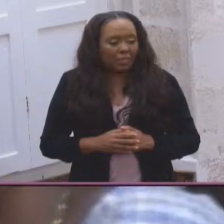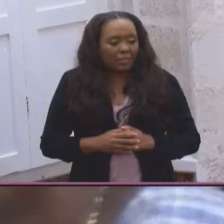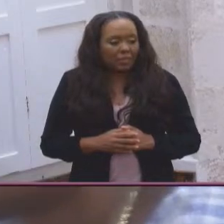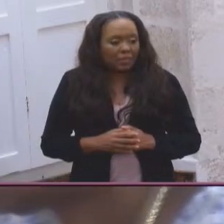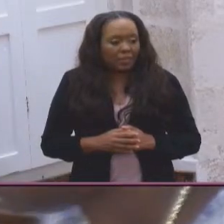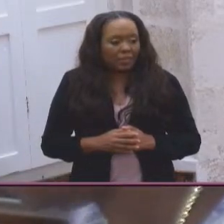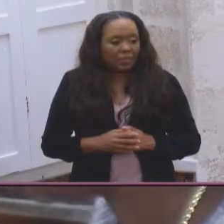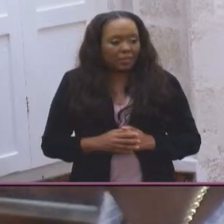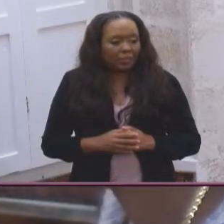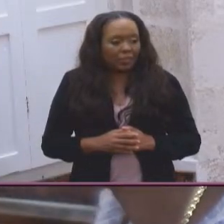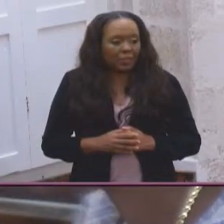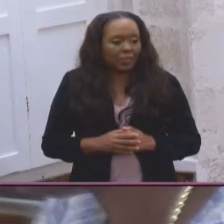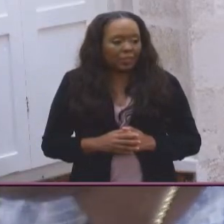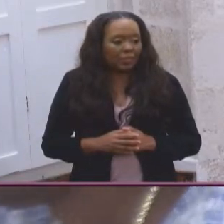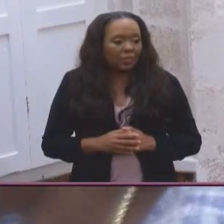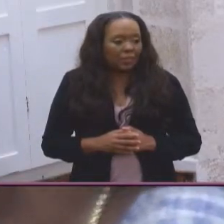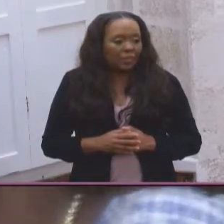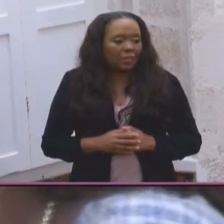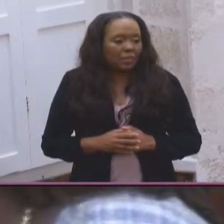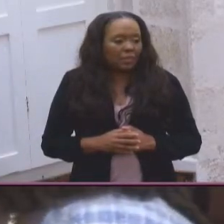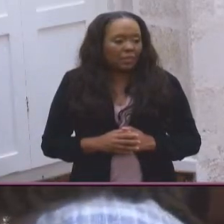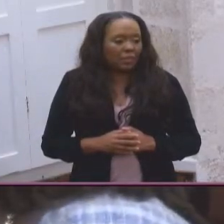So,